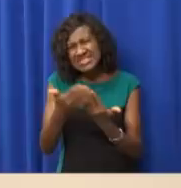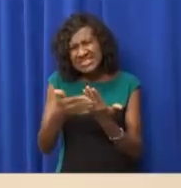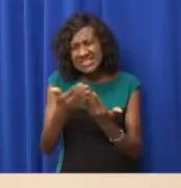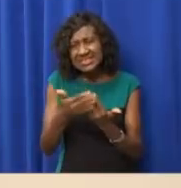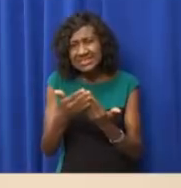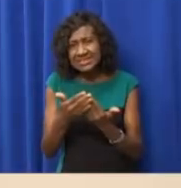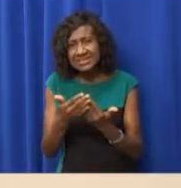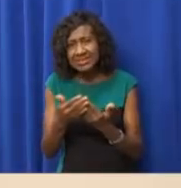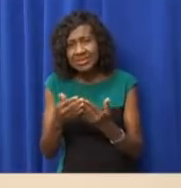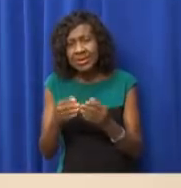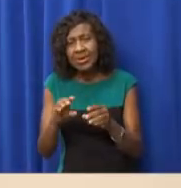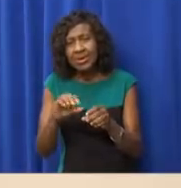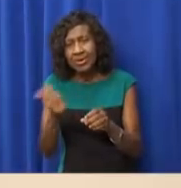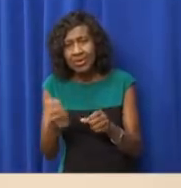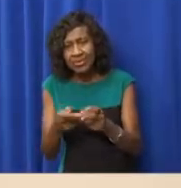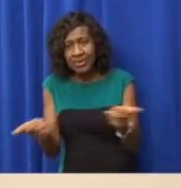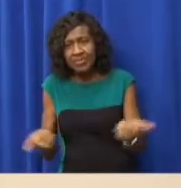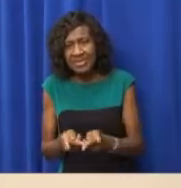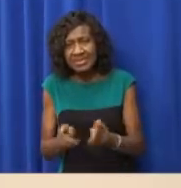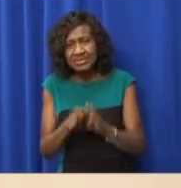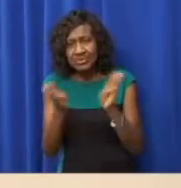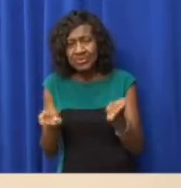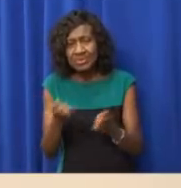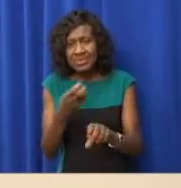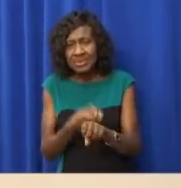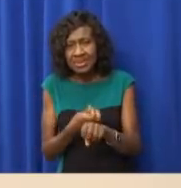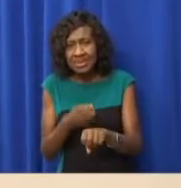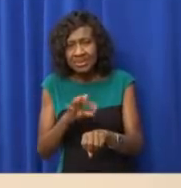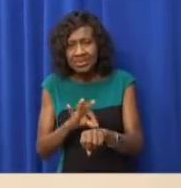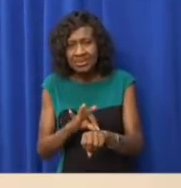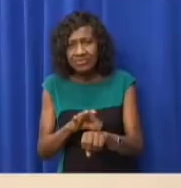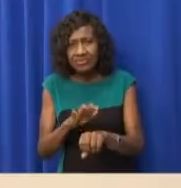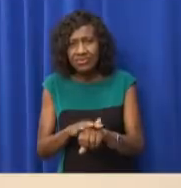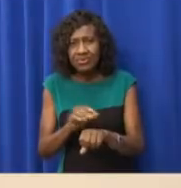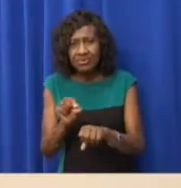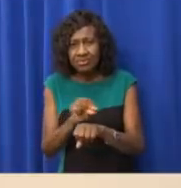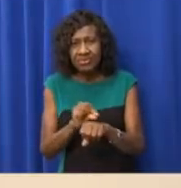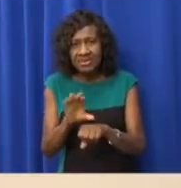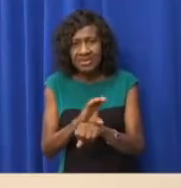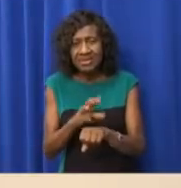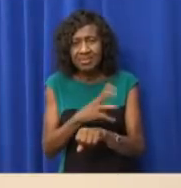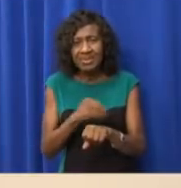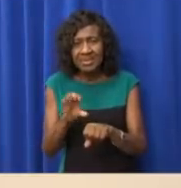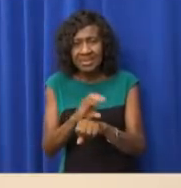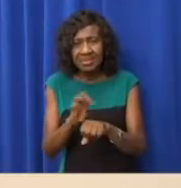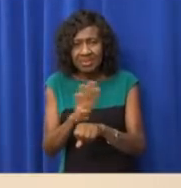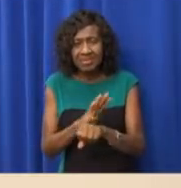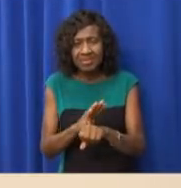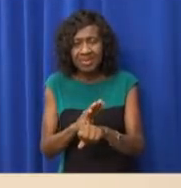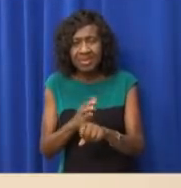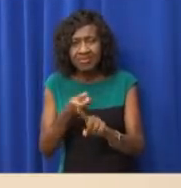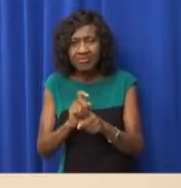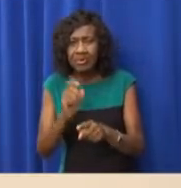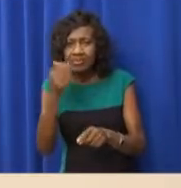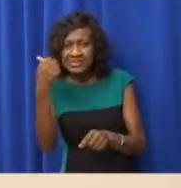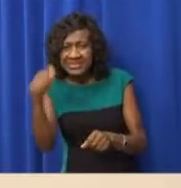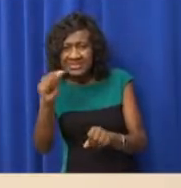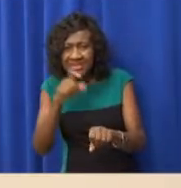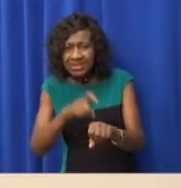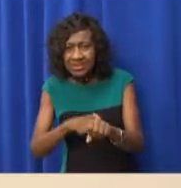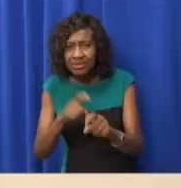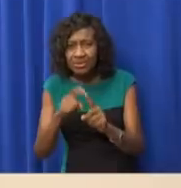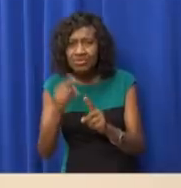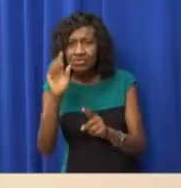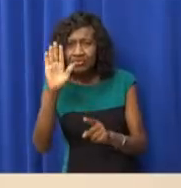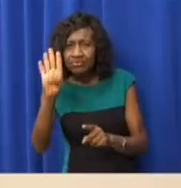reopen. The hard curfew on Grand Cayman and Cayman Brac will move to 10 p.m. through